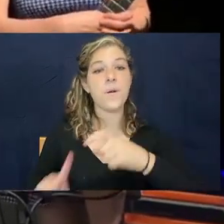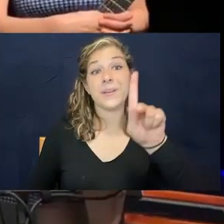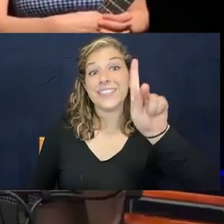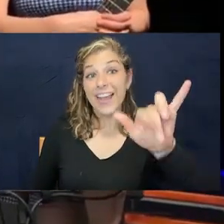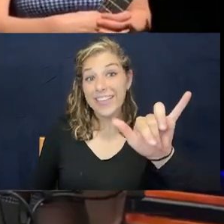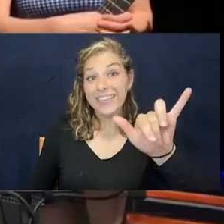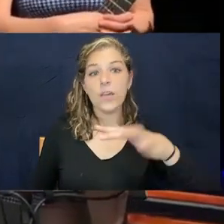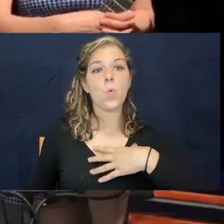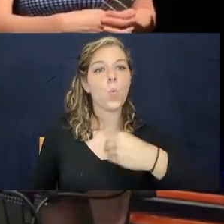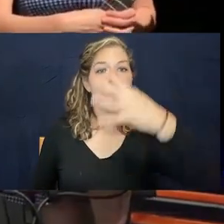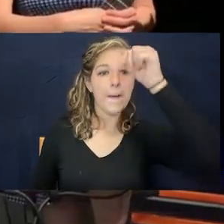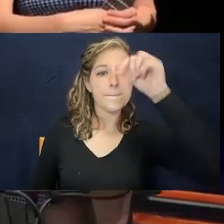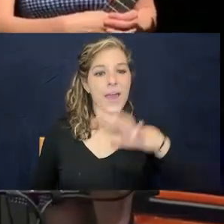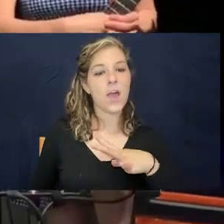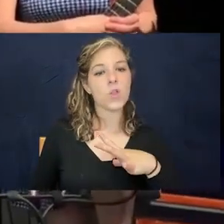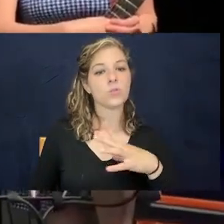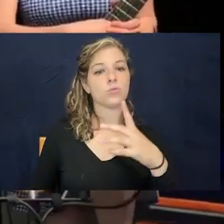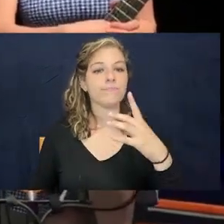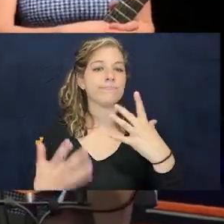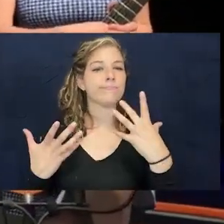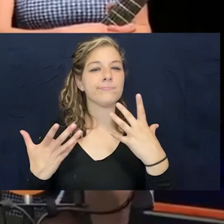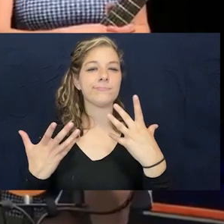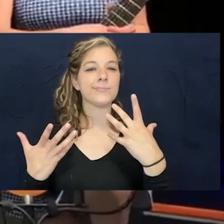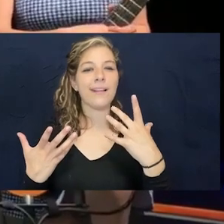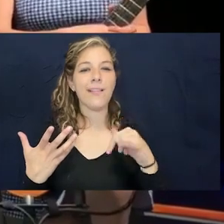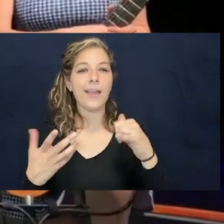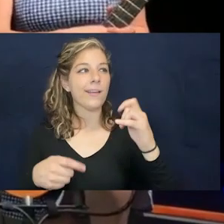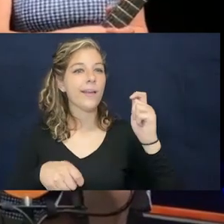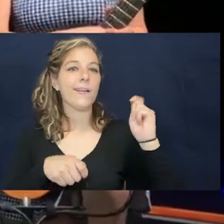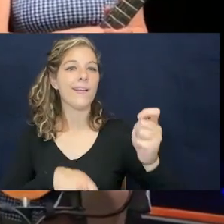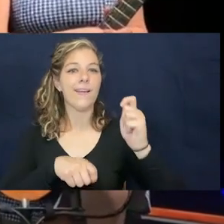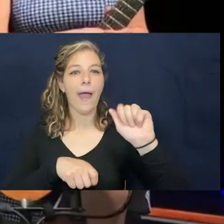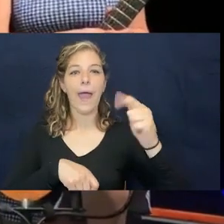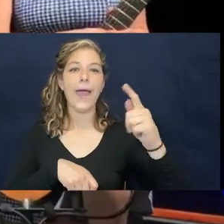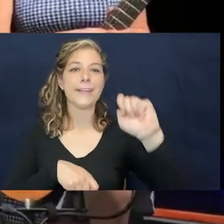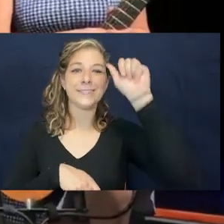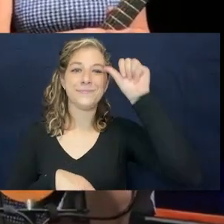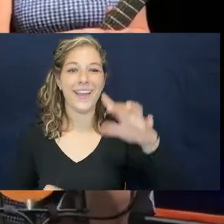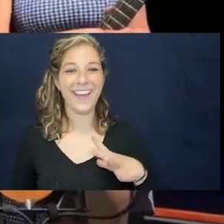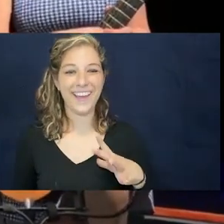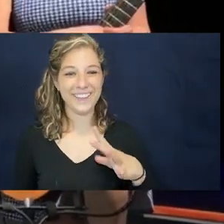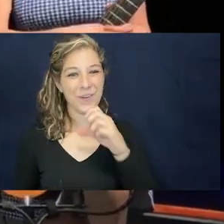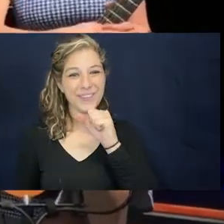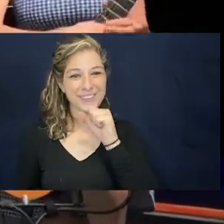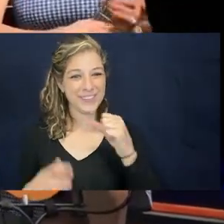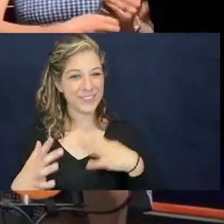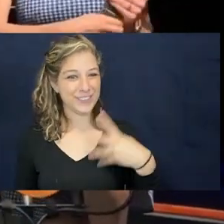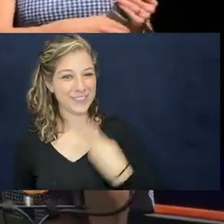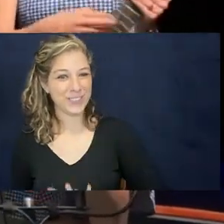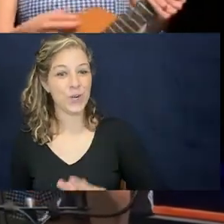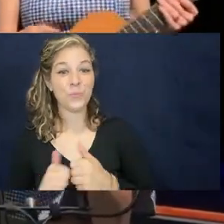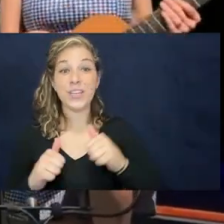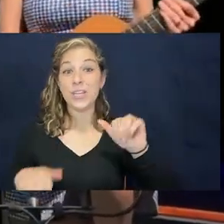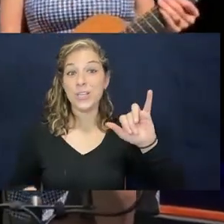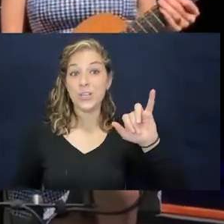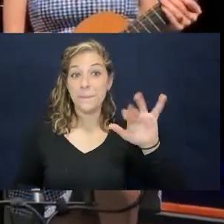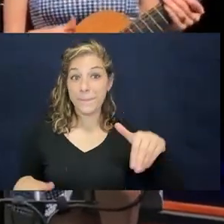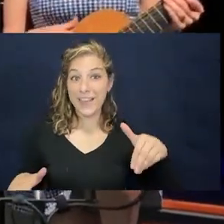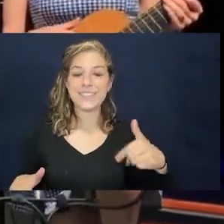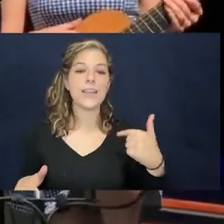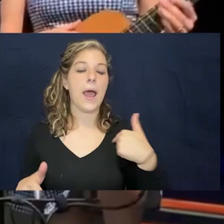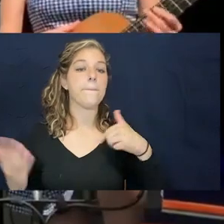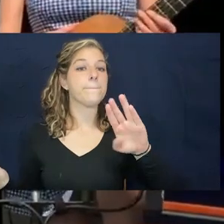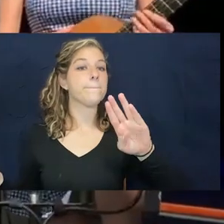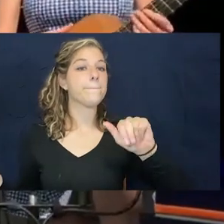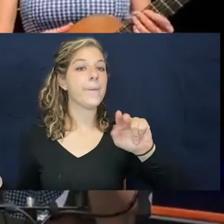I'm from Kentucky. I'm white male, with wearing sort of a lumberjack orange checkered shirt with jeans, and